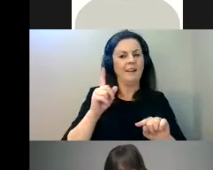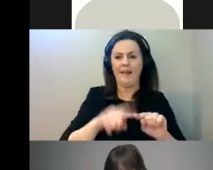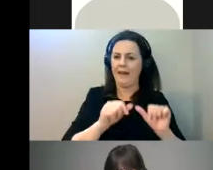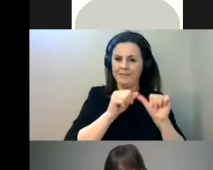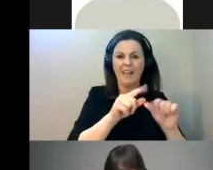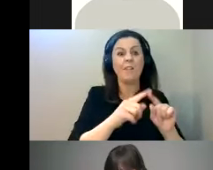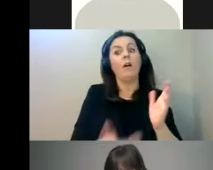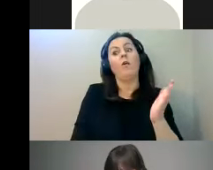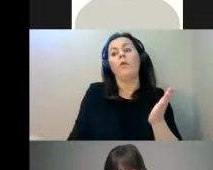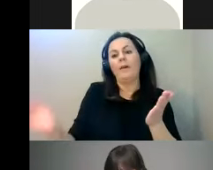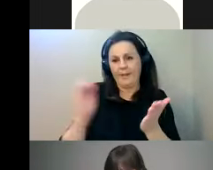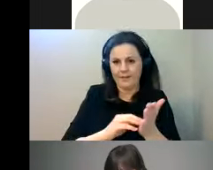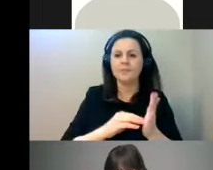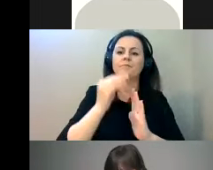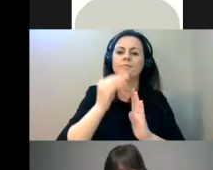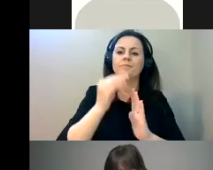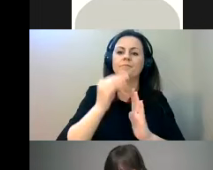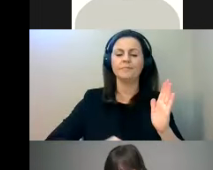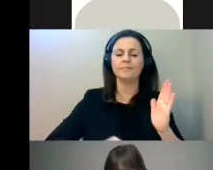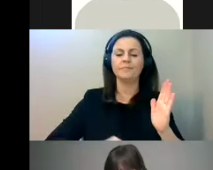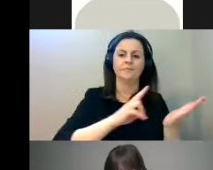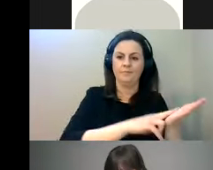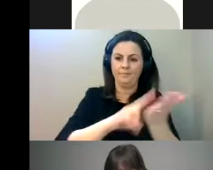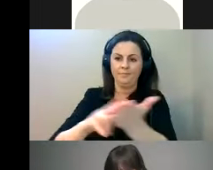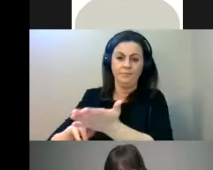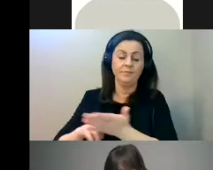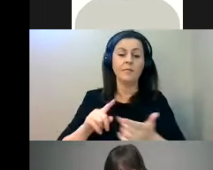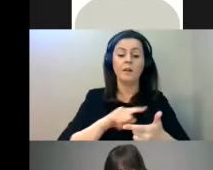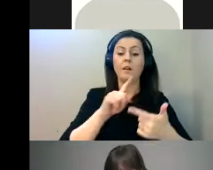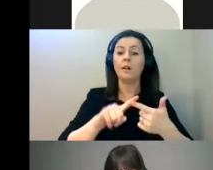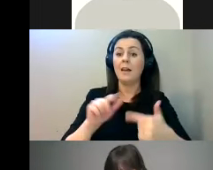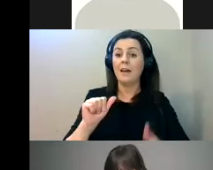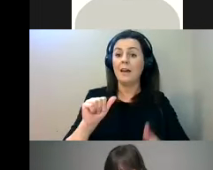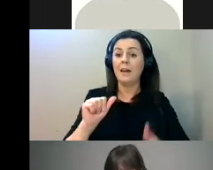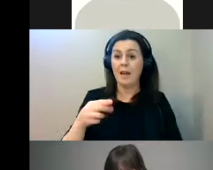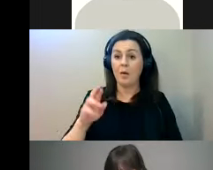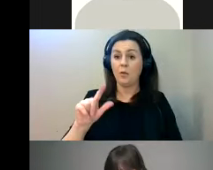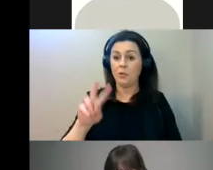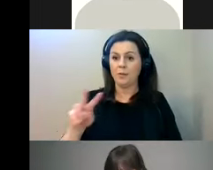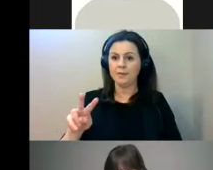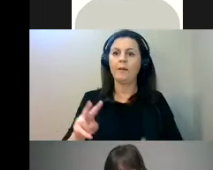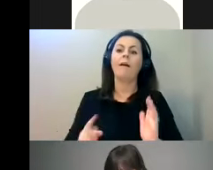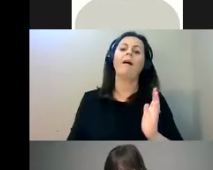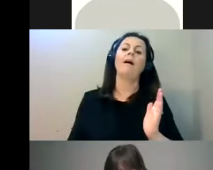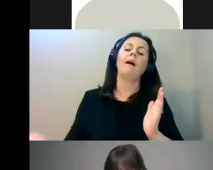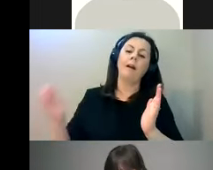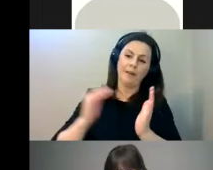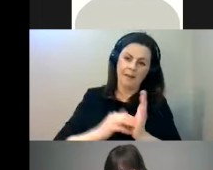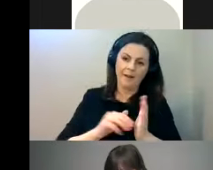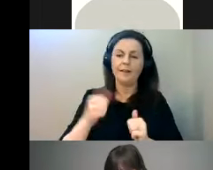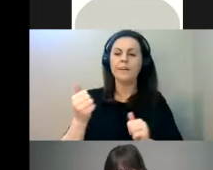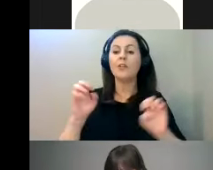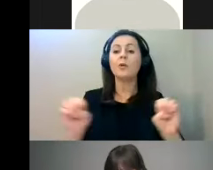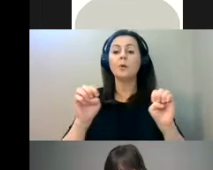re-executed. On April 22nd, there was a further emergency order, and it amended the original order to